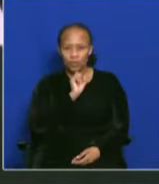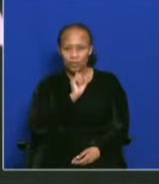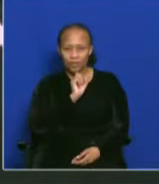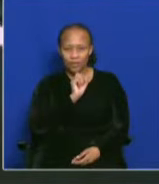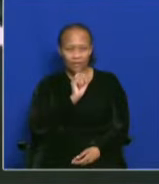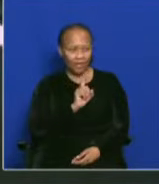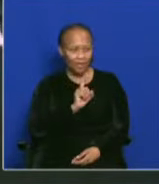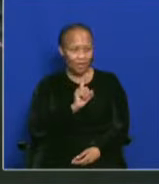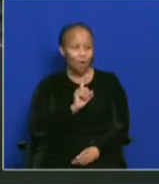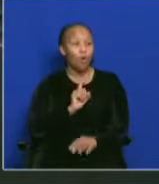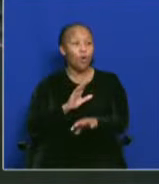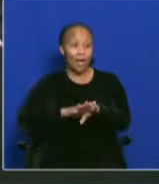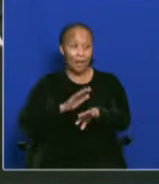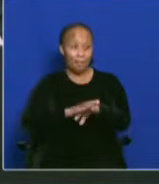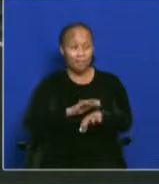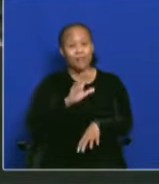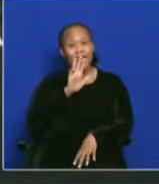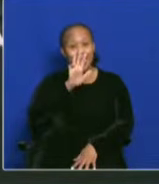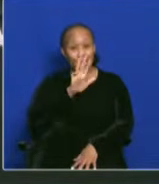Thank you, Commissioner Bedoy.